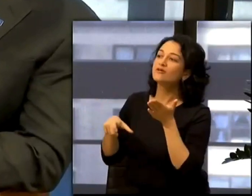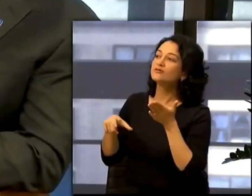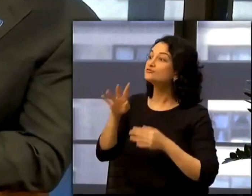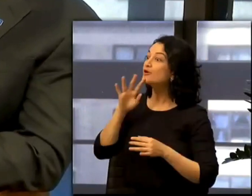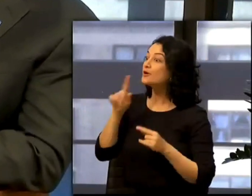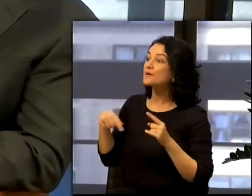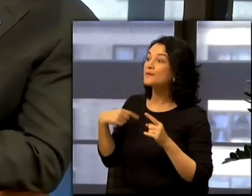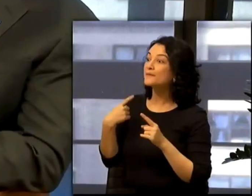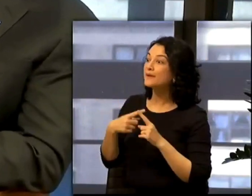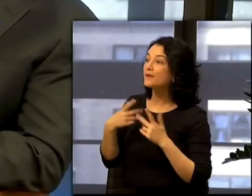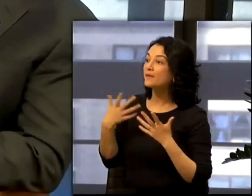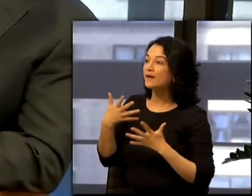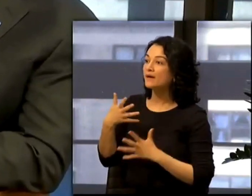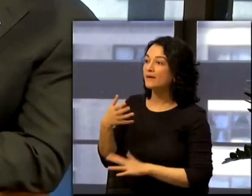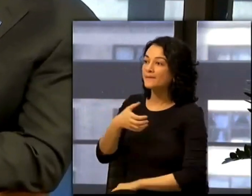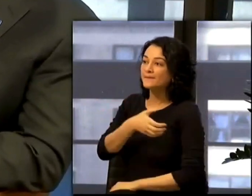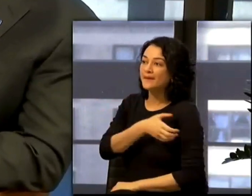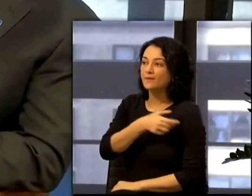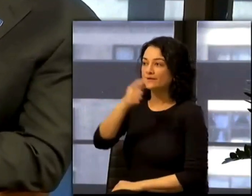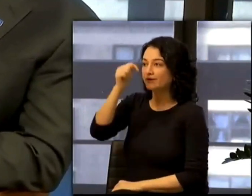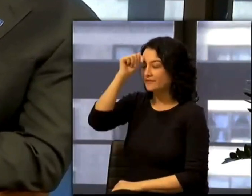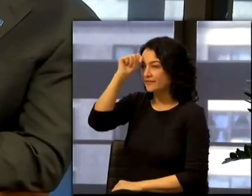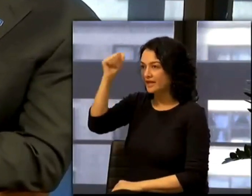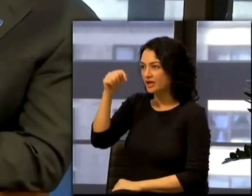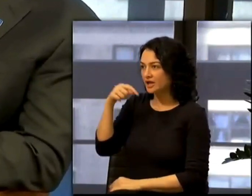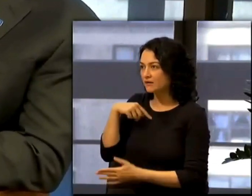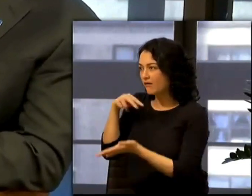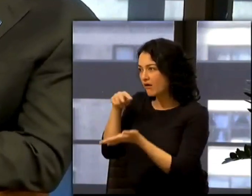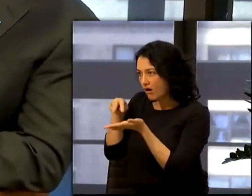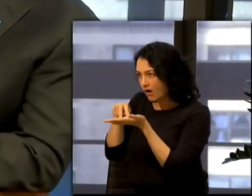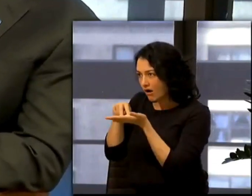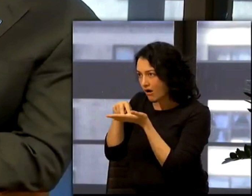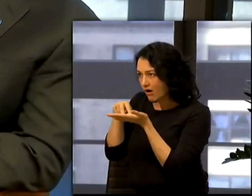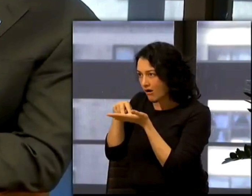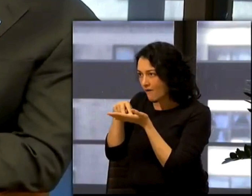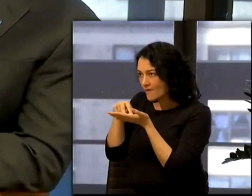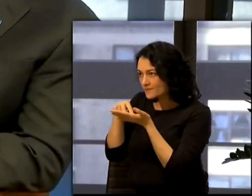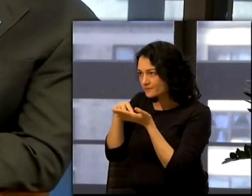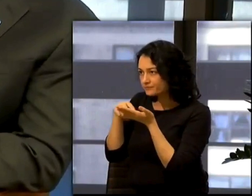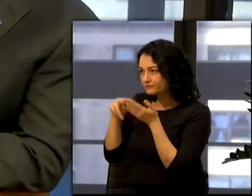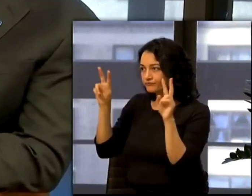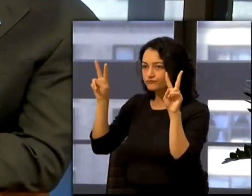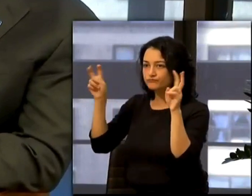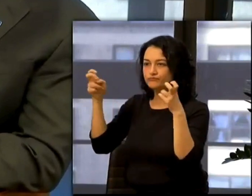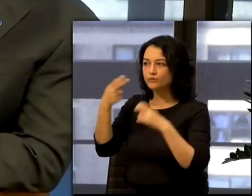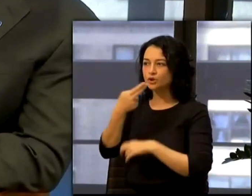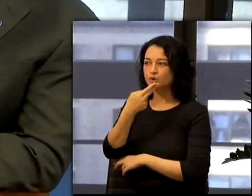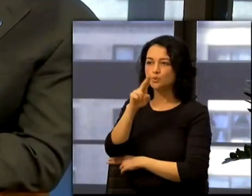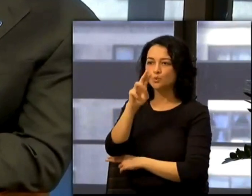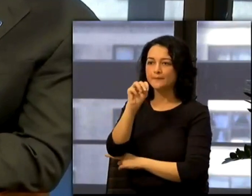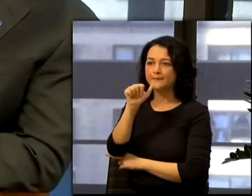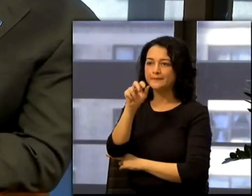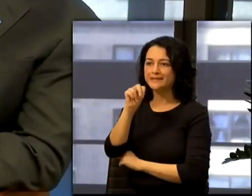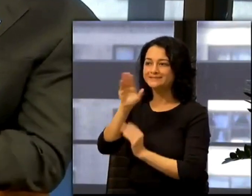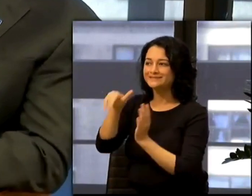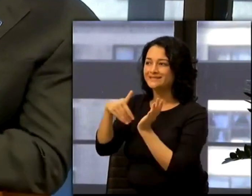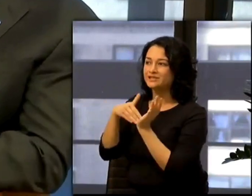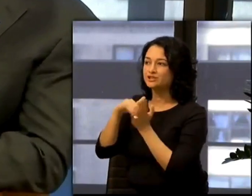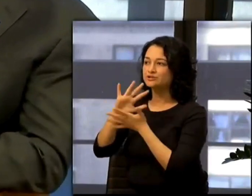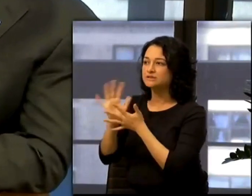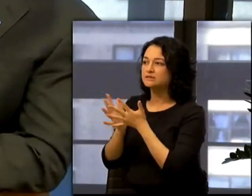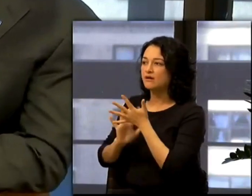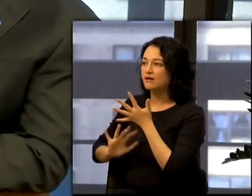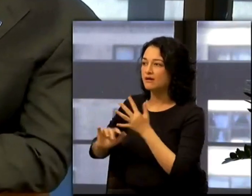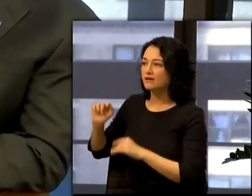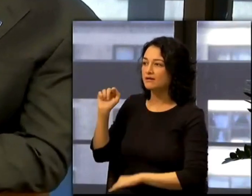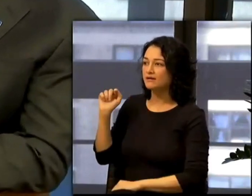that human-centered design challenges the status quo narrative of ageism and ableism, and how it really